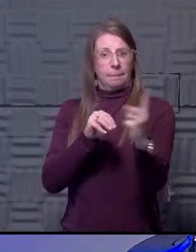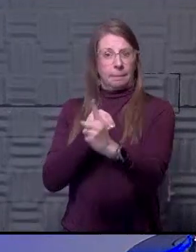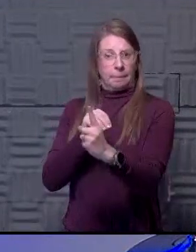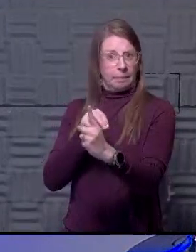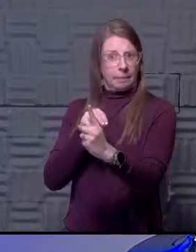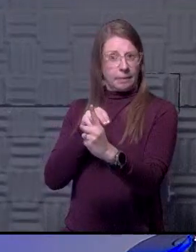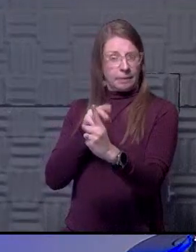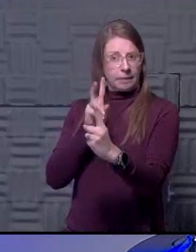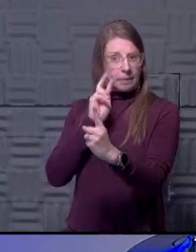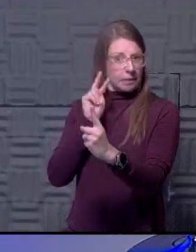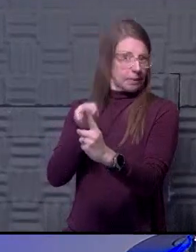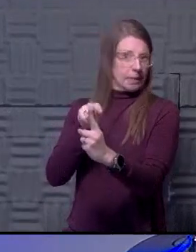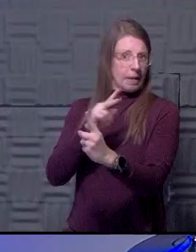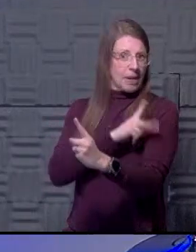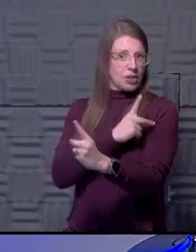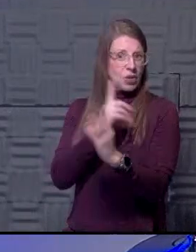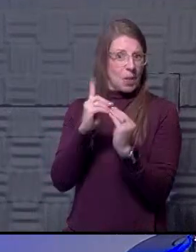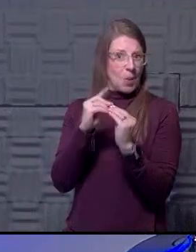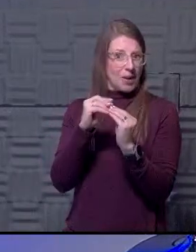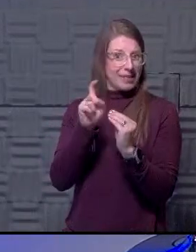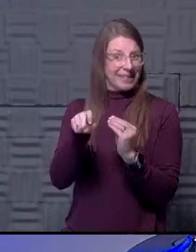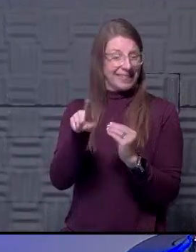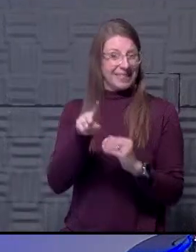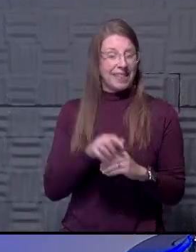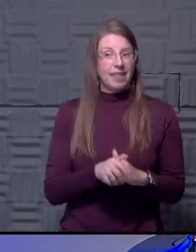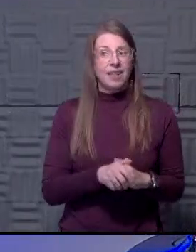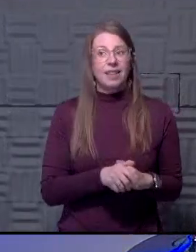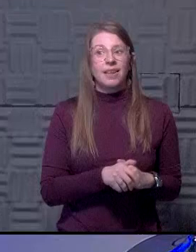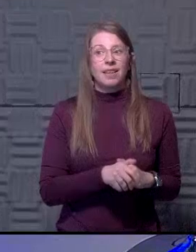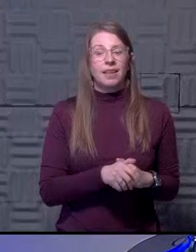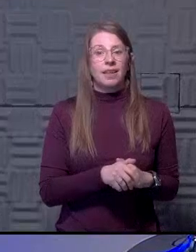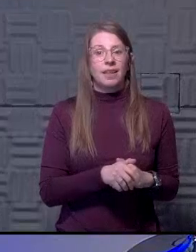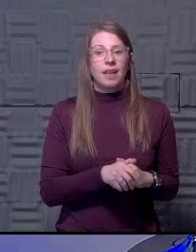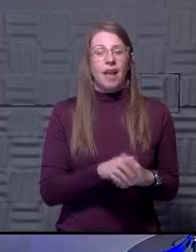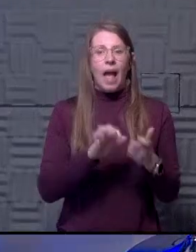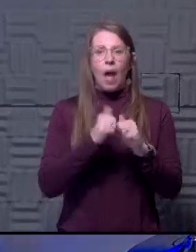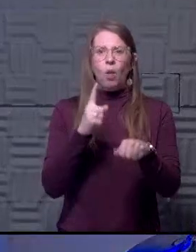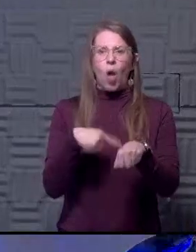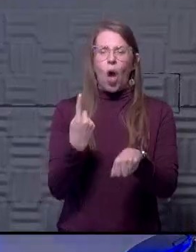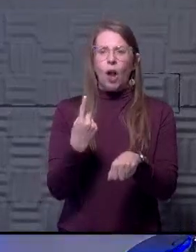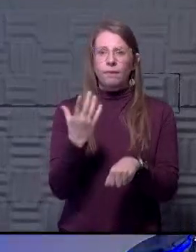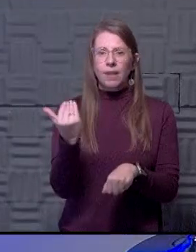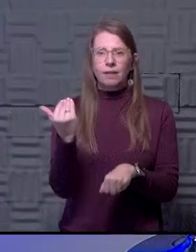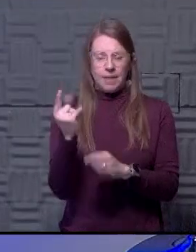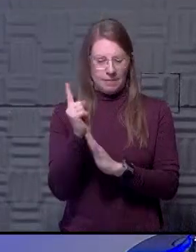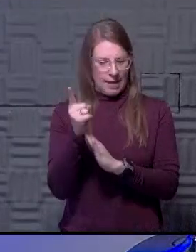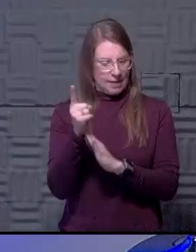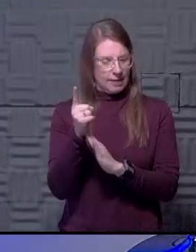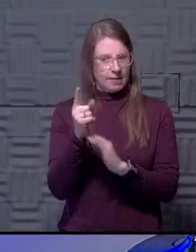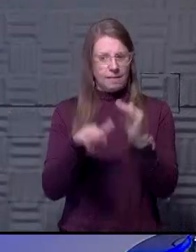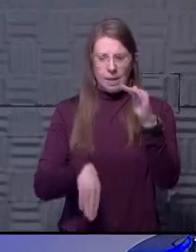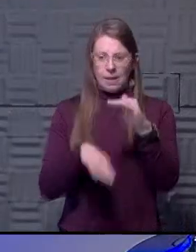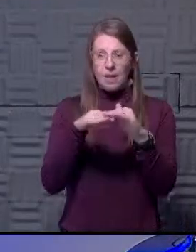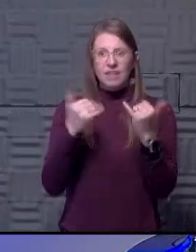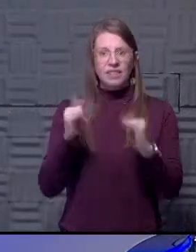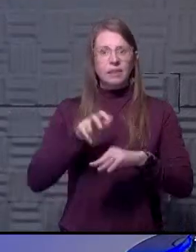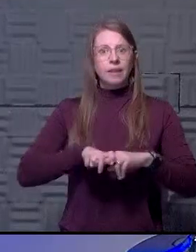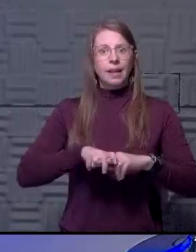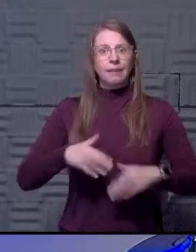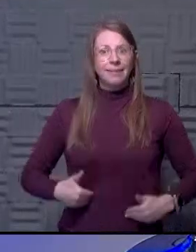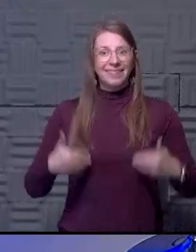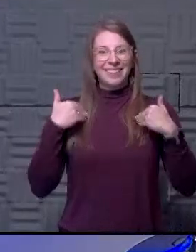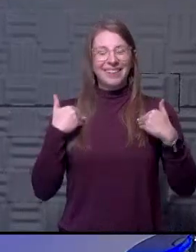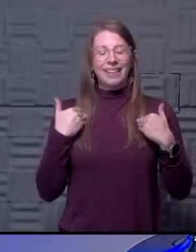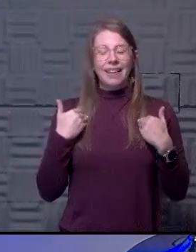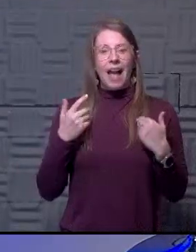on our patient one more time? Because it's been now, how long? It's been 15 minutes. 15 minutes. You're still upright. How are you feeling,